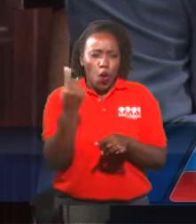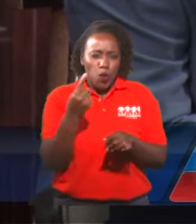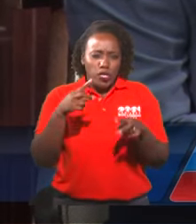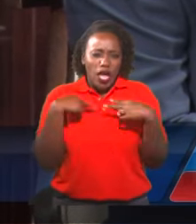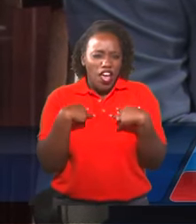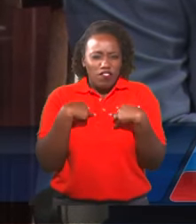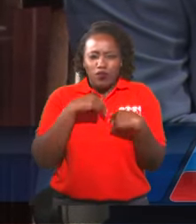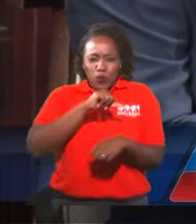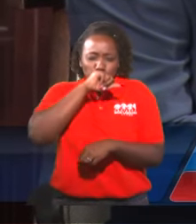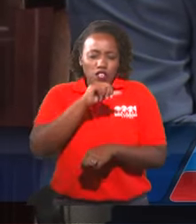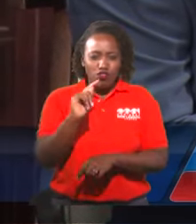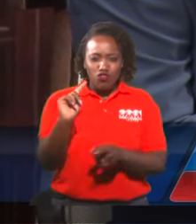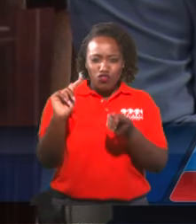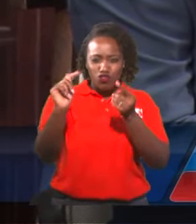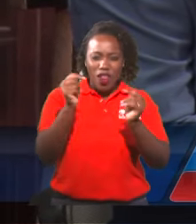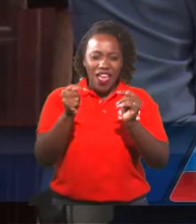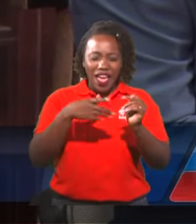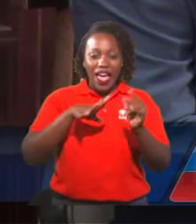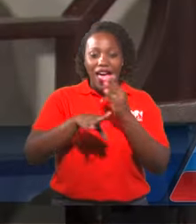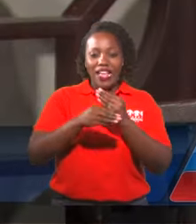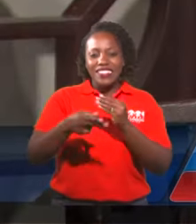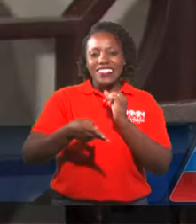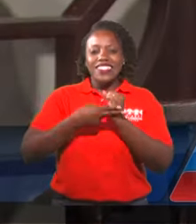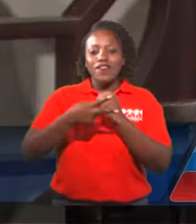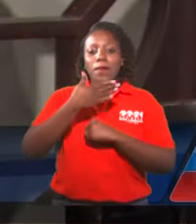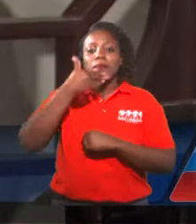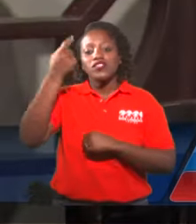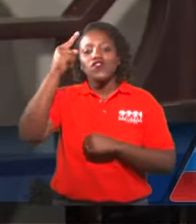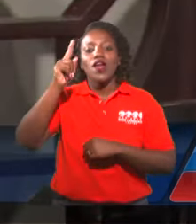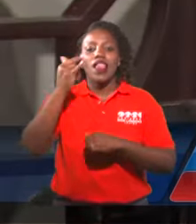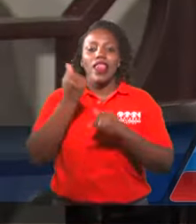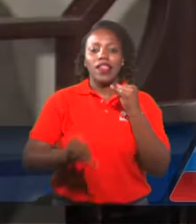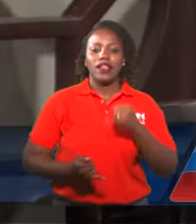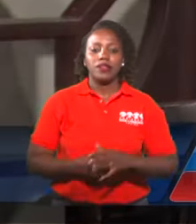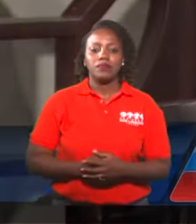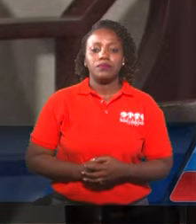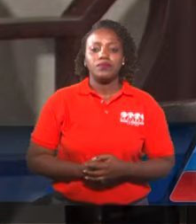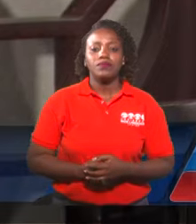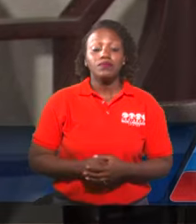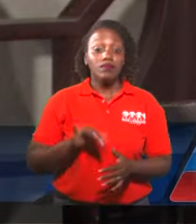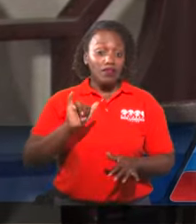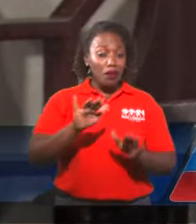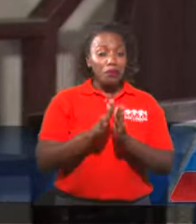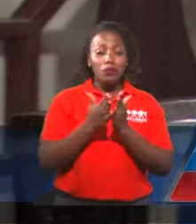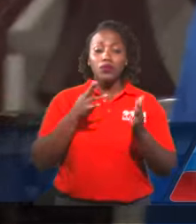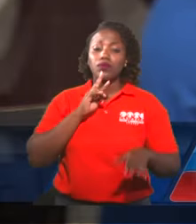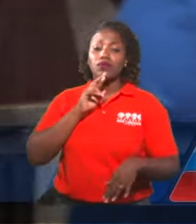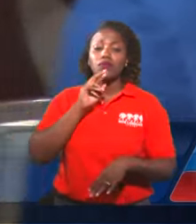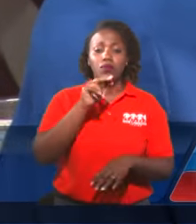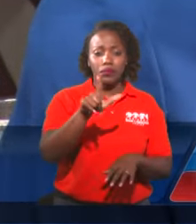affair with Trinidad and saved the best for last. This book really